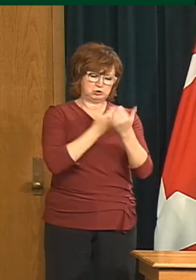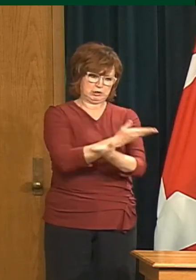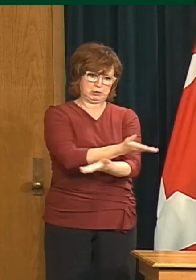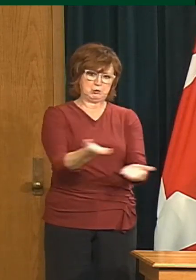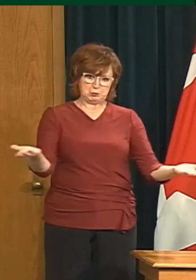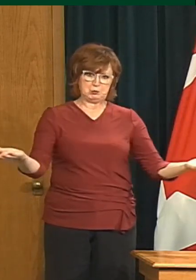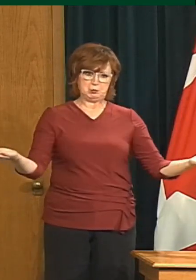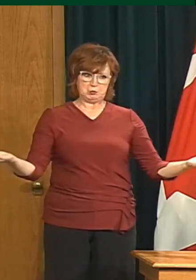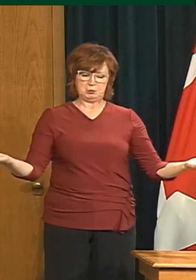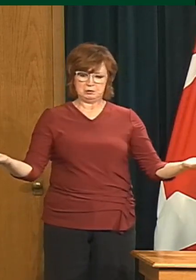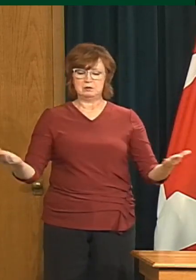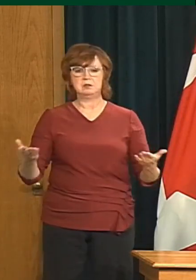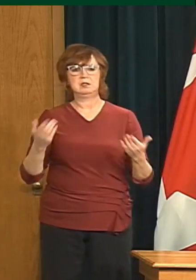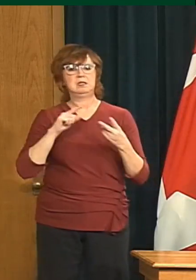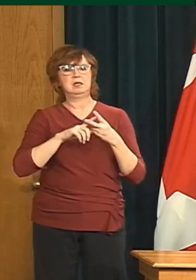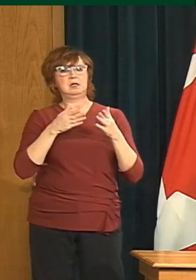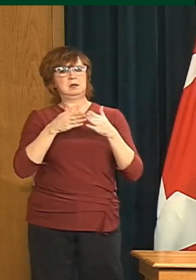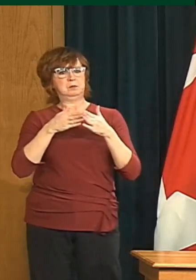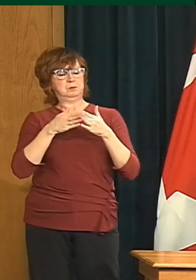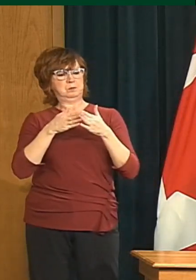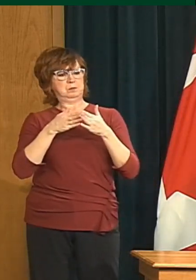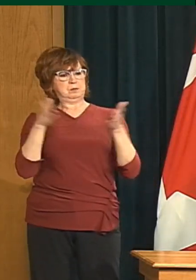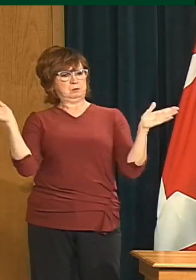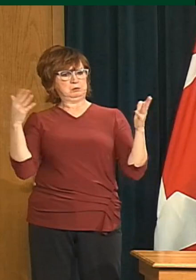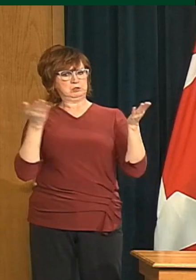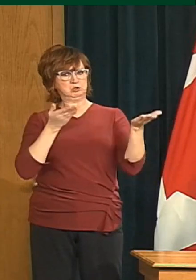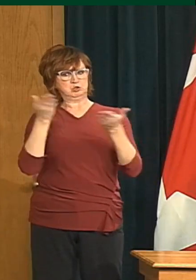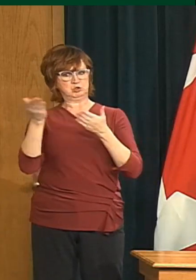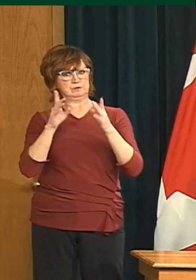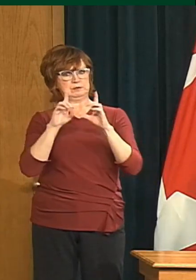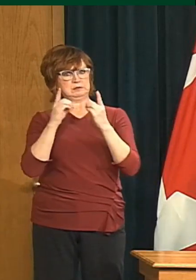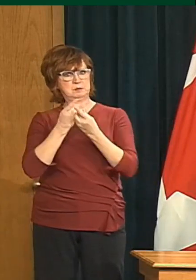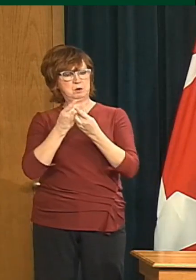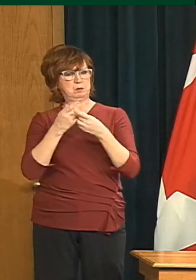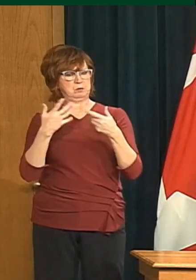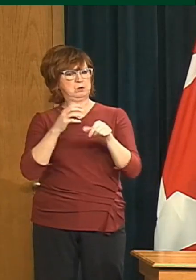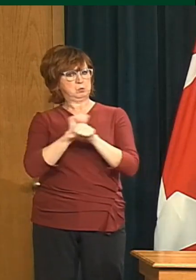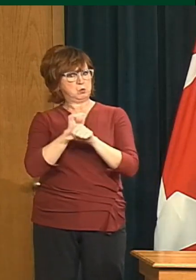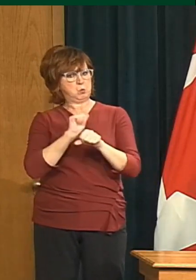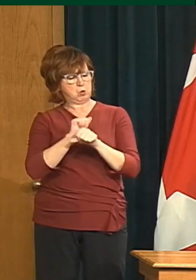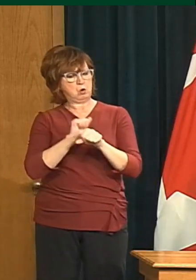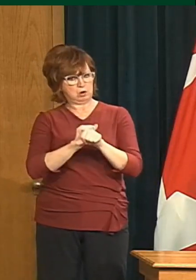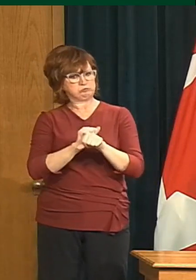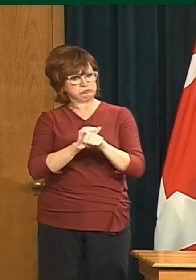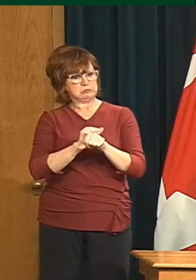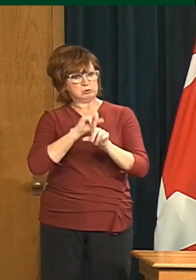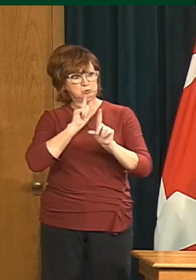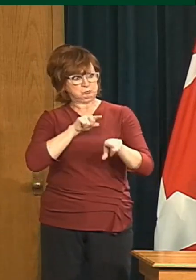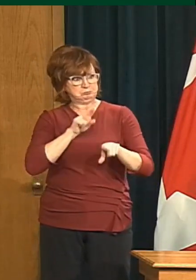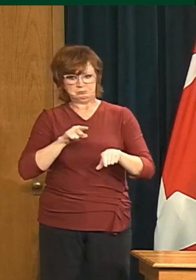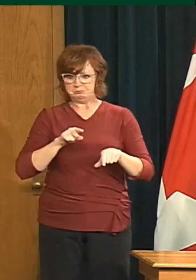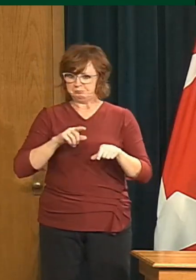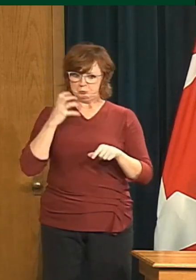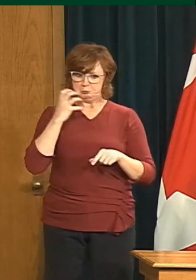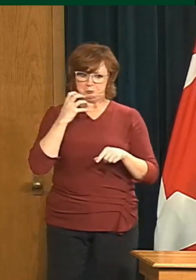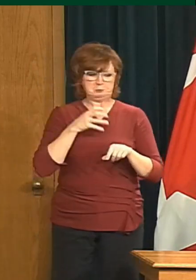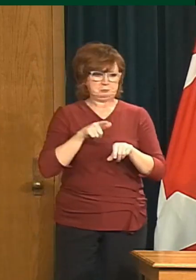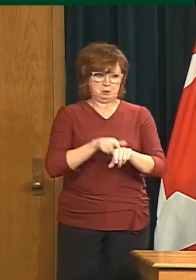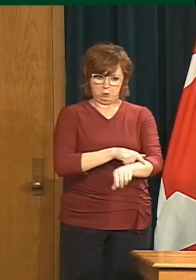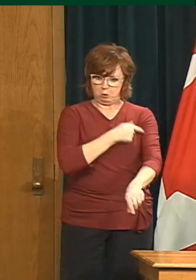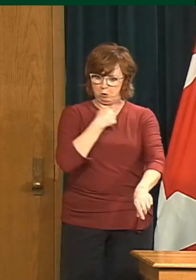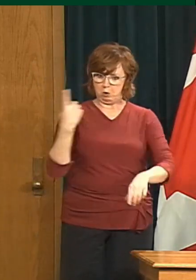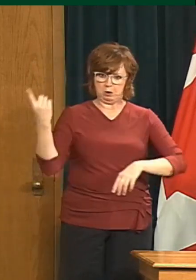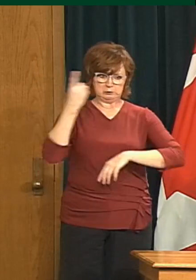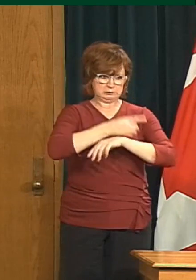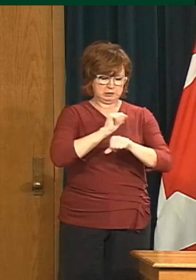that our professional public service is doing in responding to this crisis. They are working very long hours under quite challenging